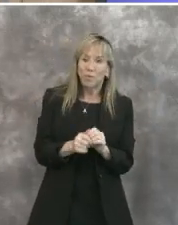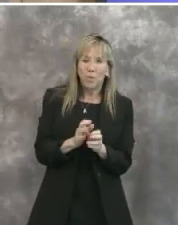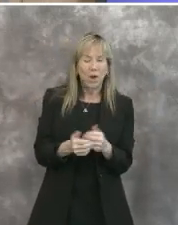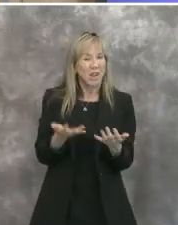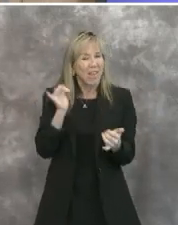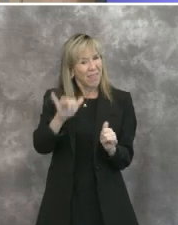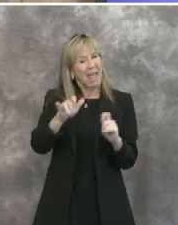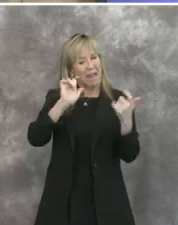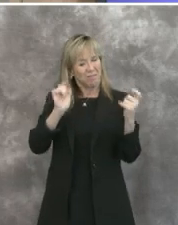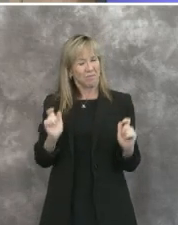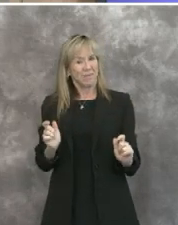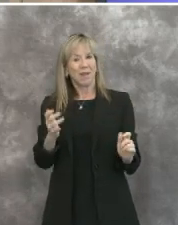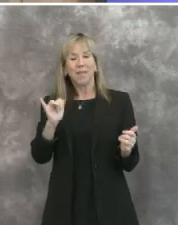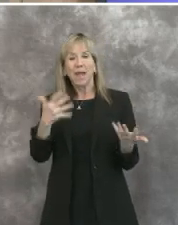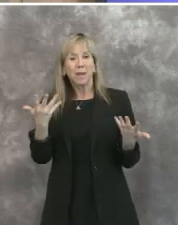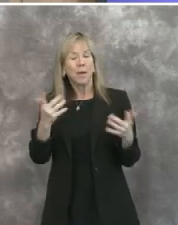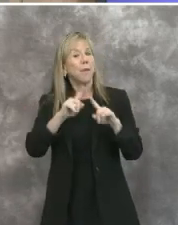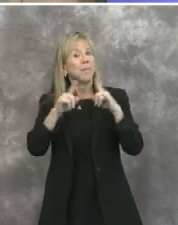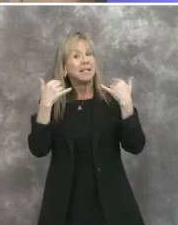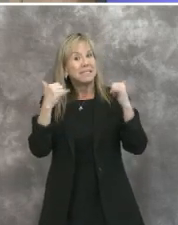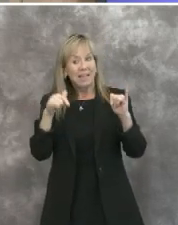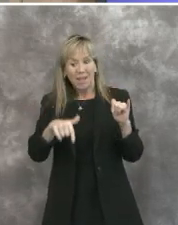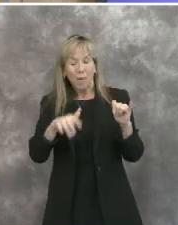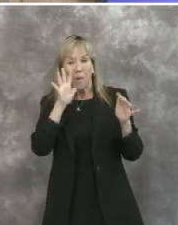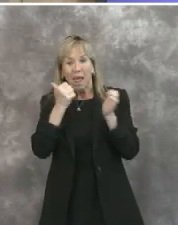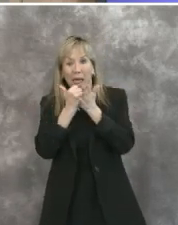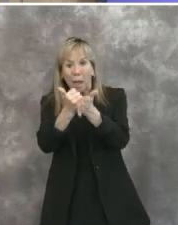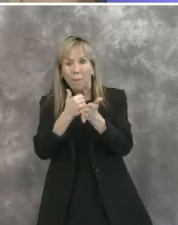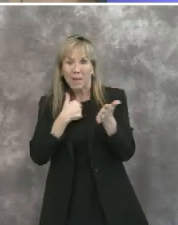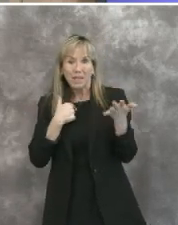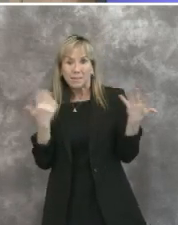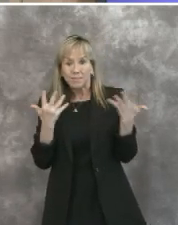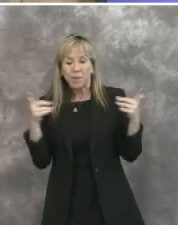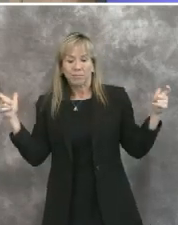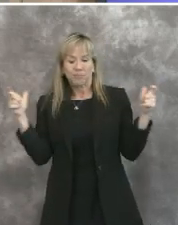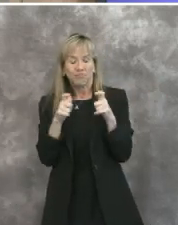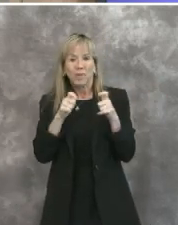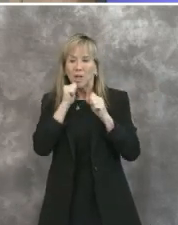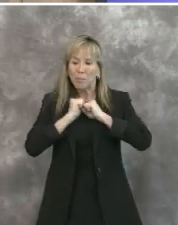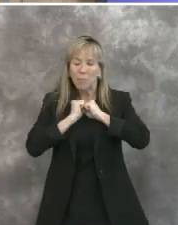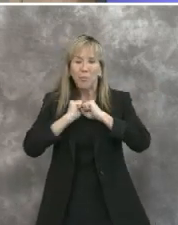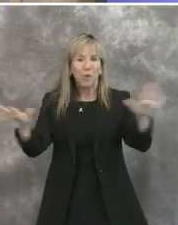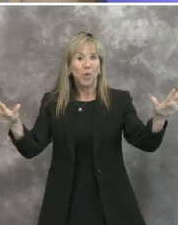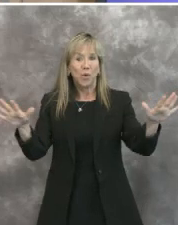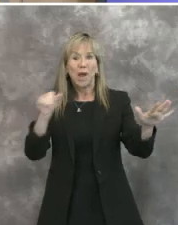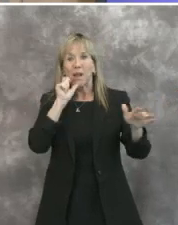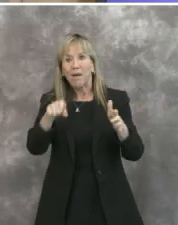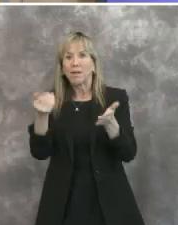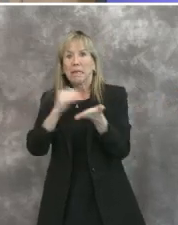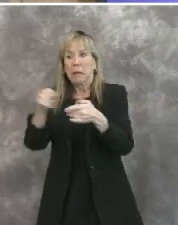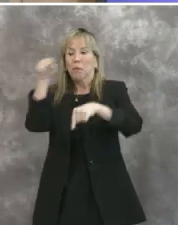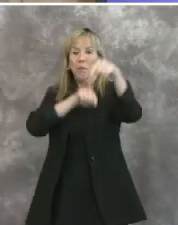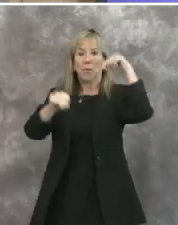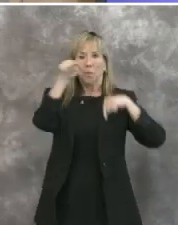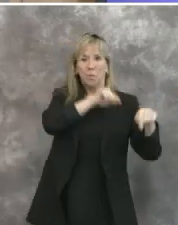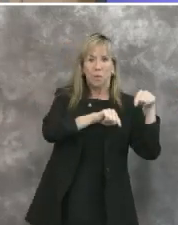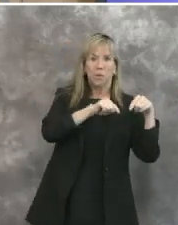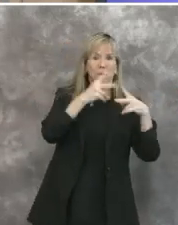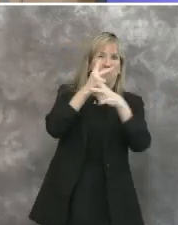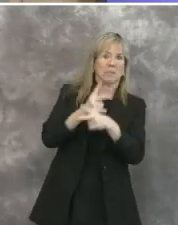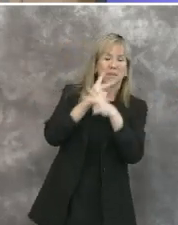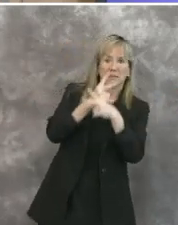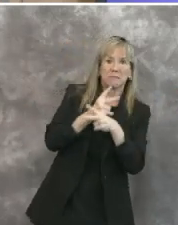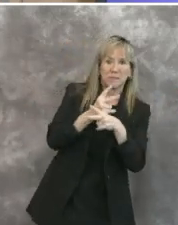doesn't provide tremendous community spread and doesn't put us back in a situation of having the integrity of our healthcare system overwhelmed. The